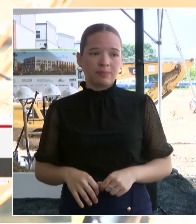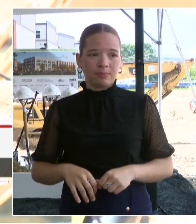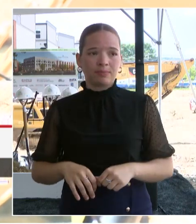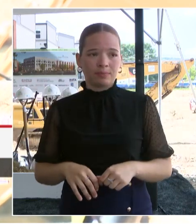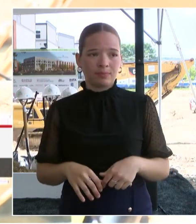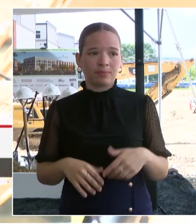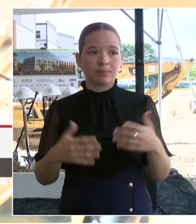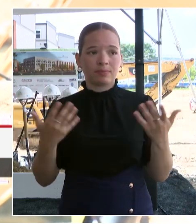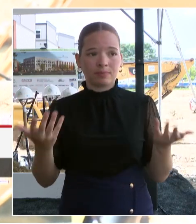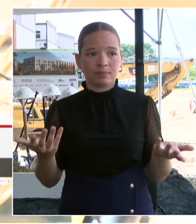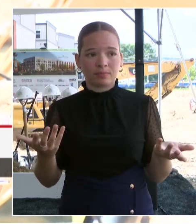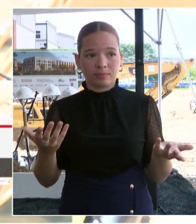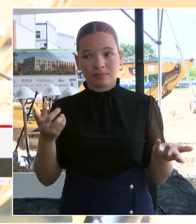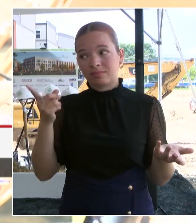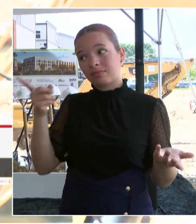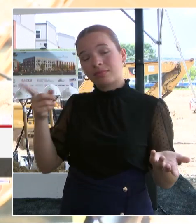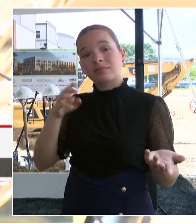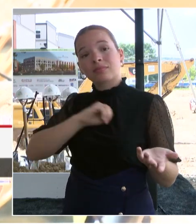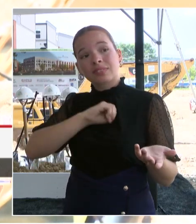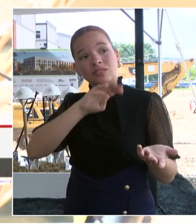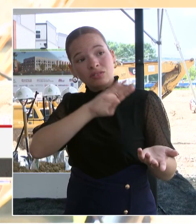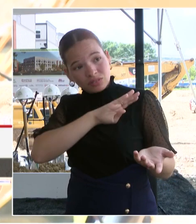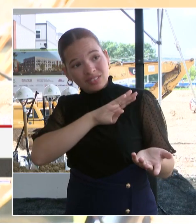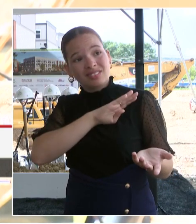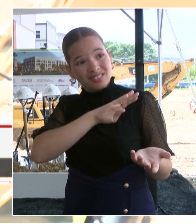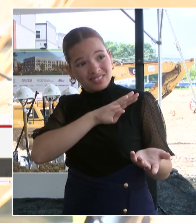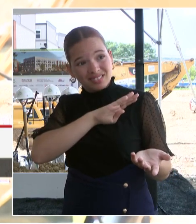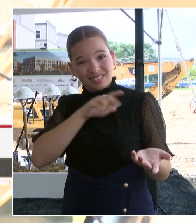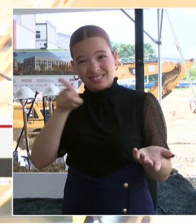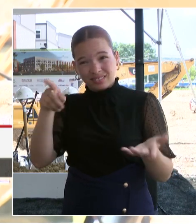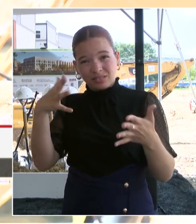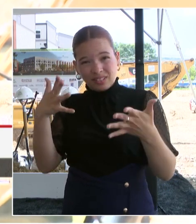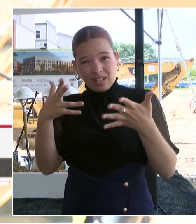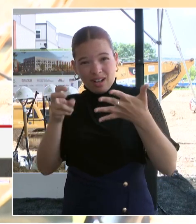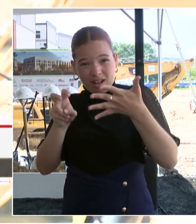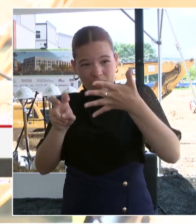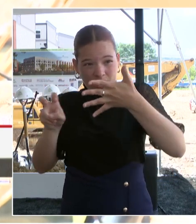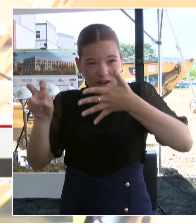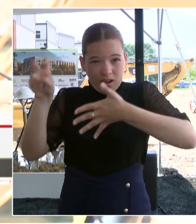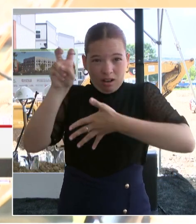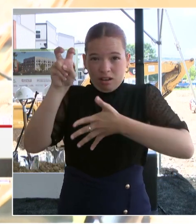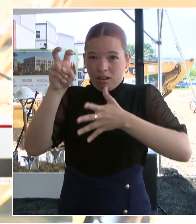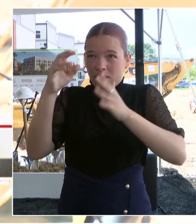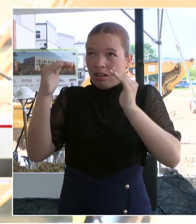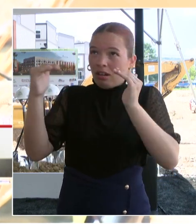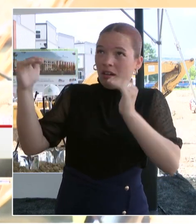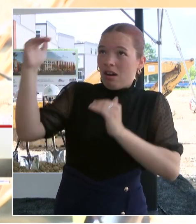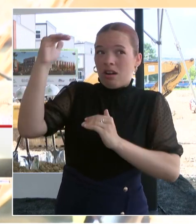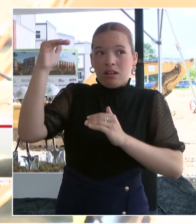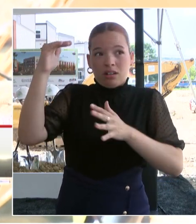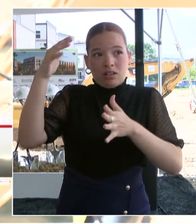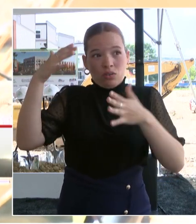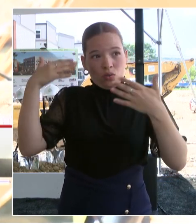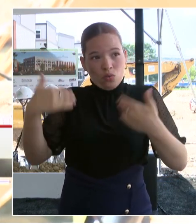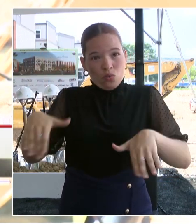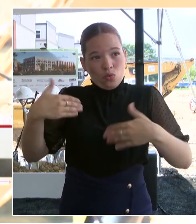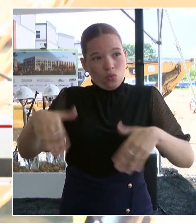ranking official in this city. In addition to all the